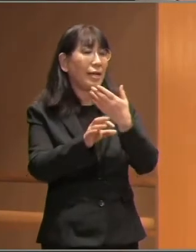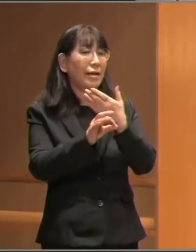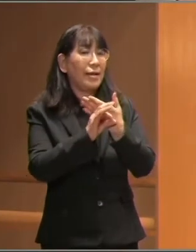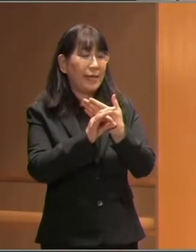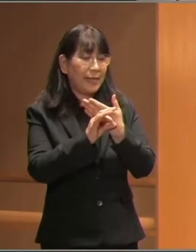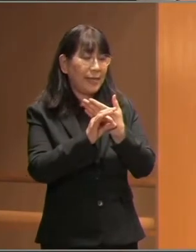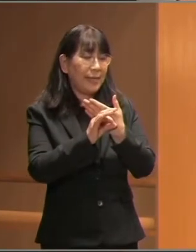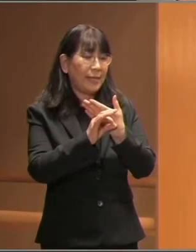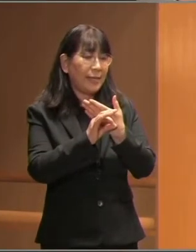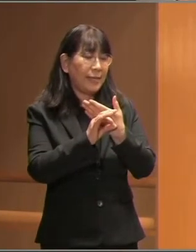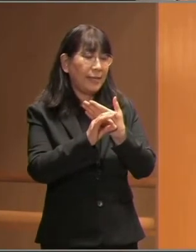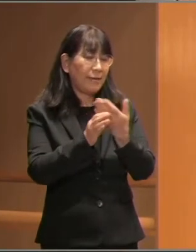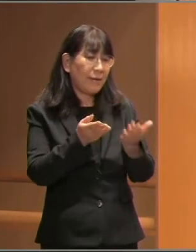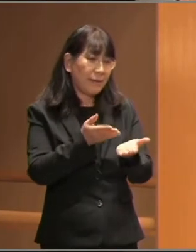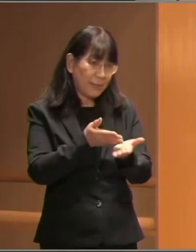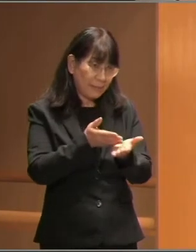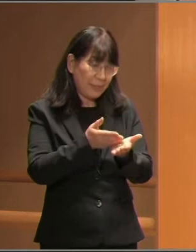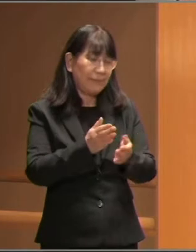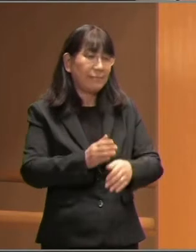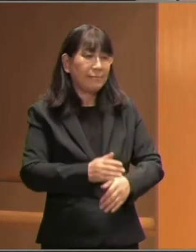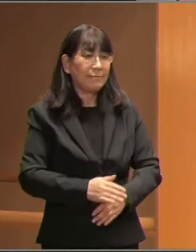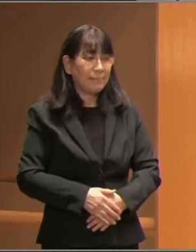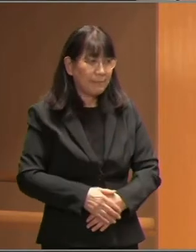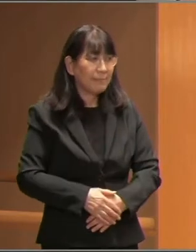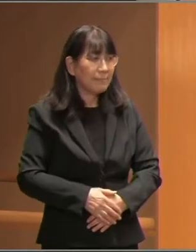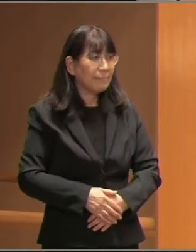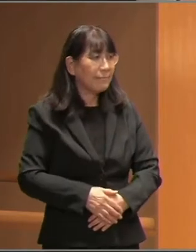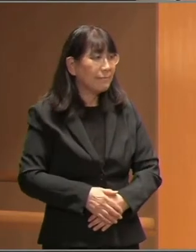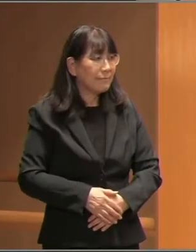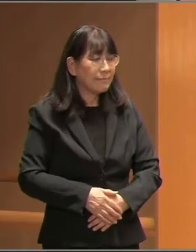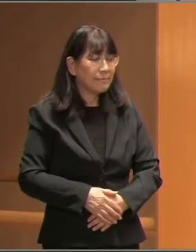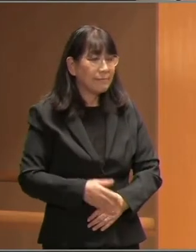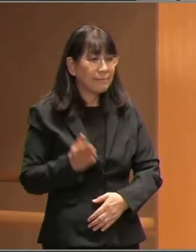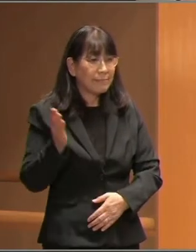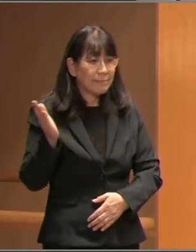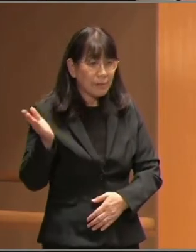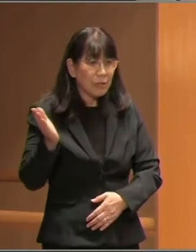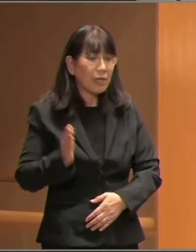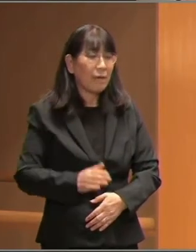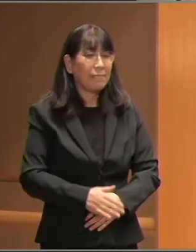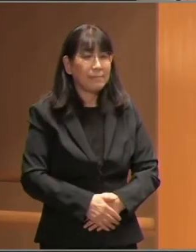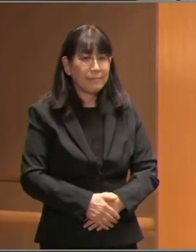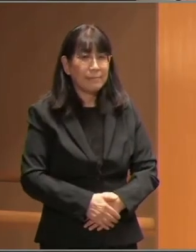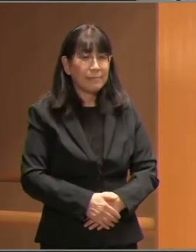Now let me talk about the specific cases.